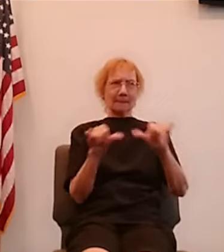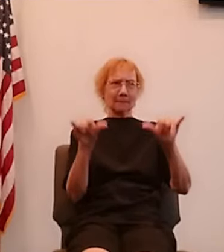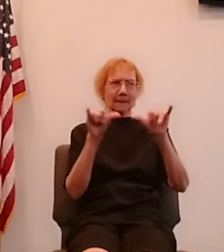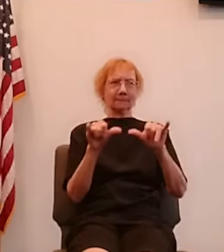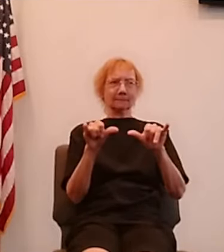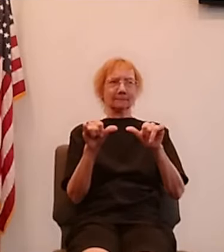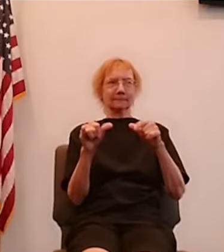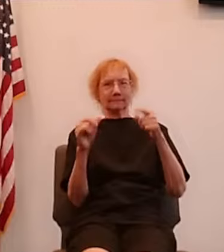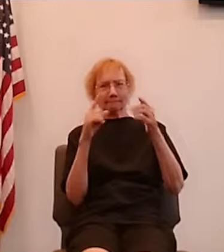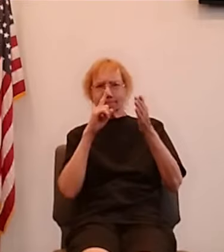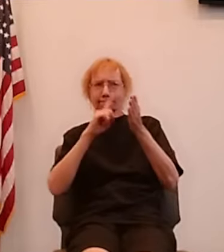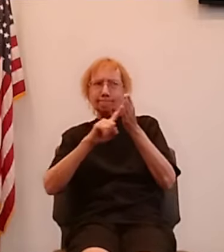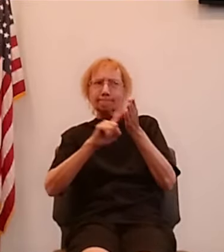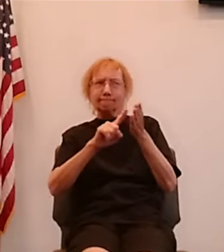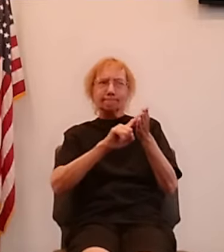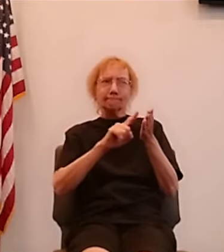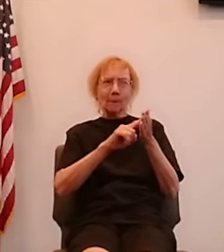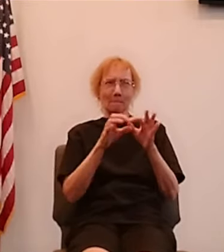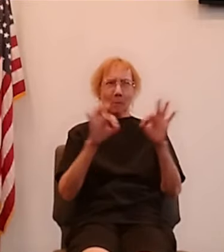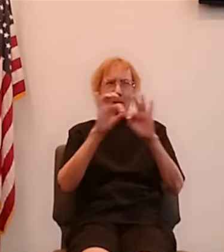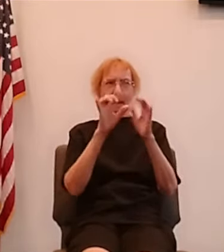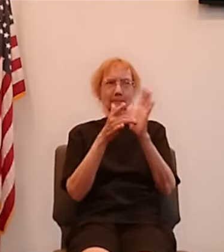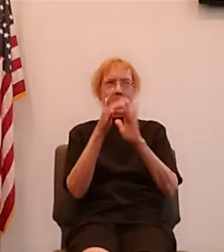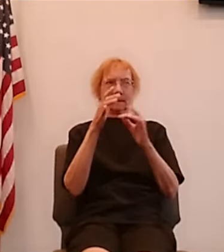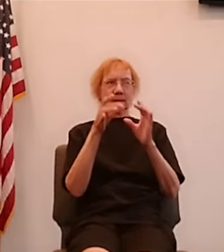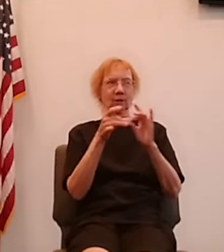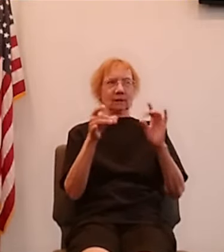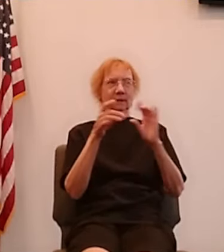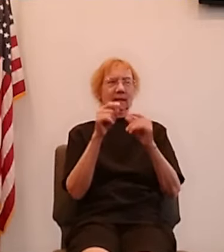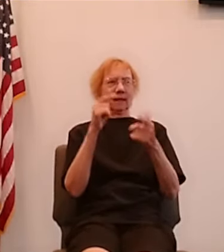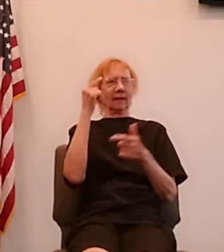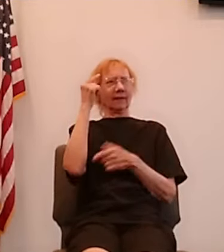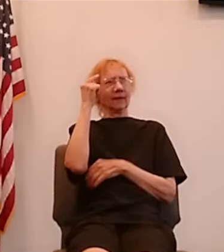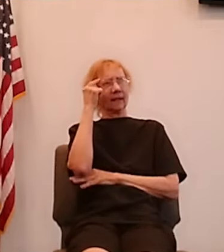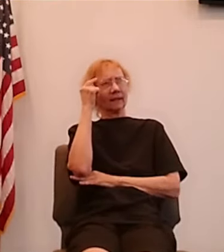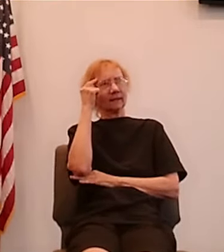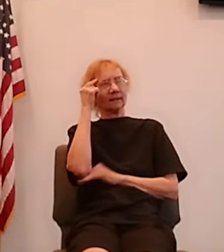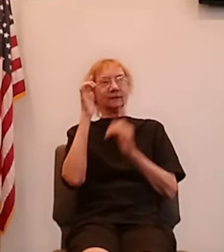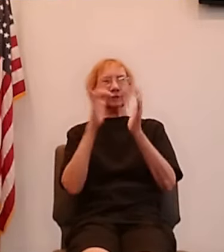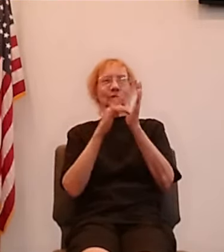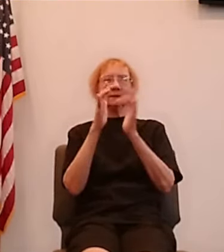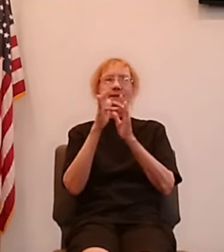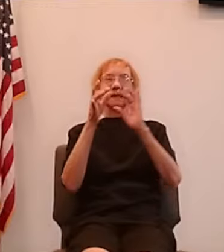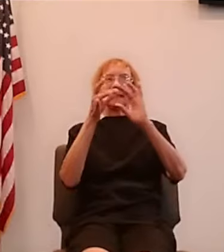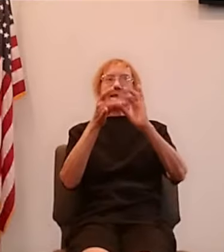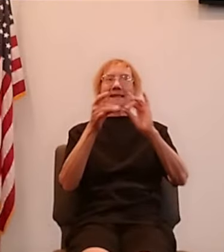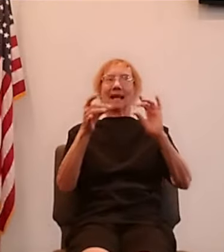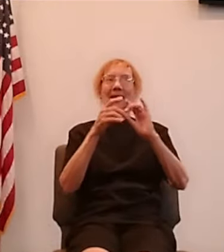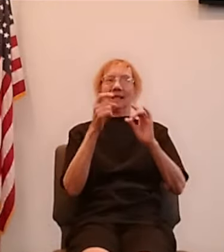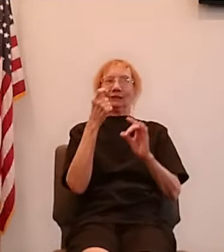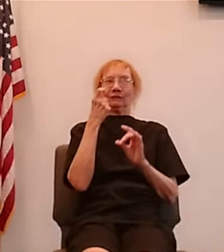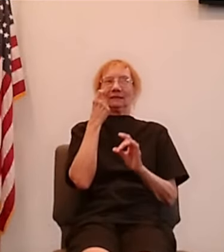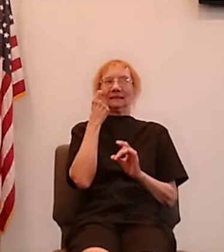and I think you've been emphasizing to us in the past few weeks that we can come to